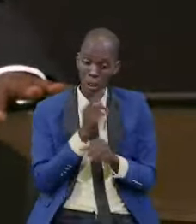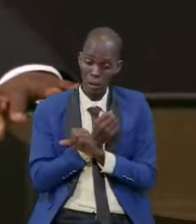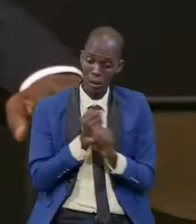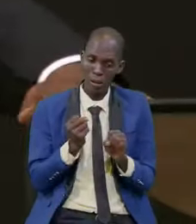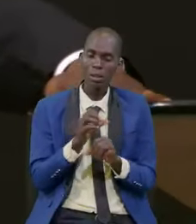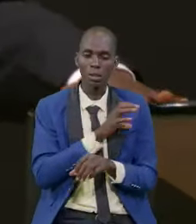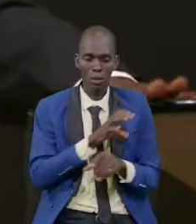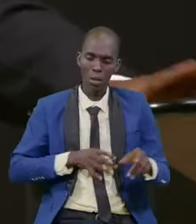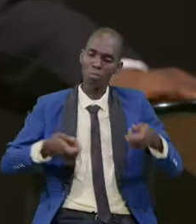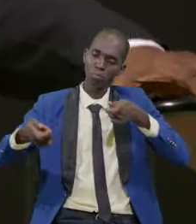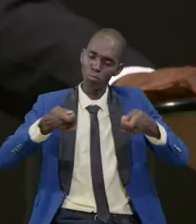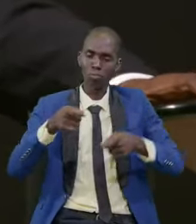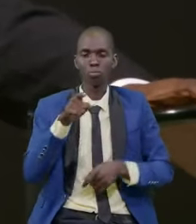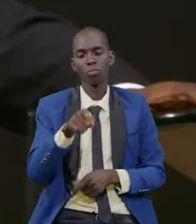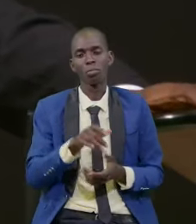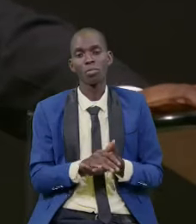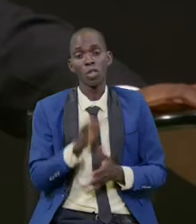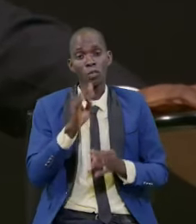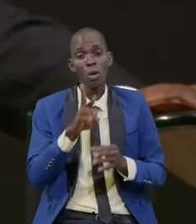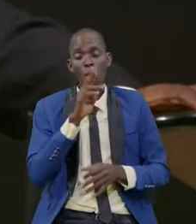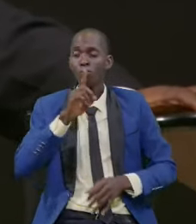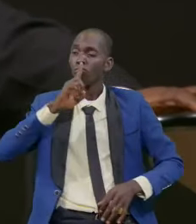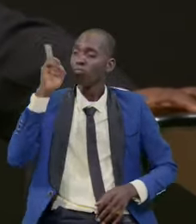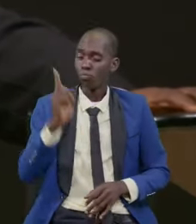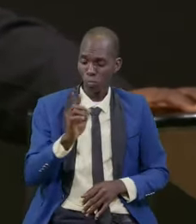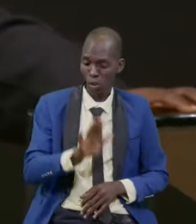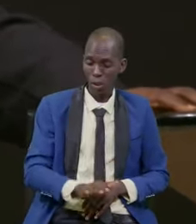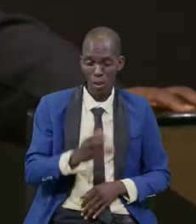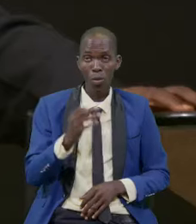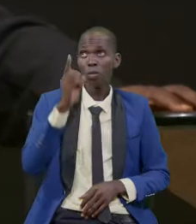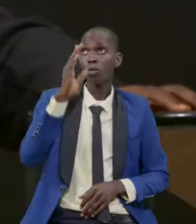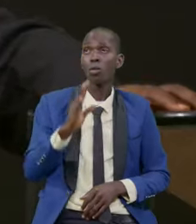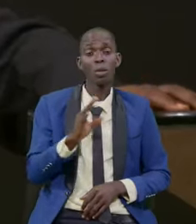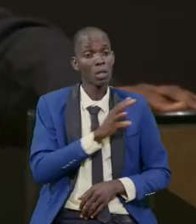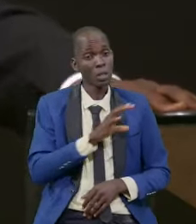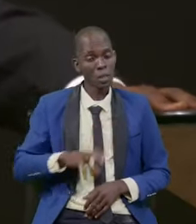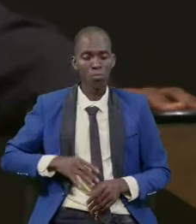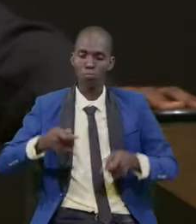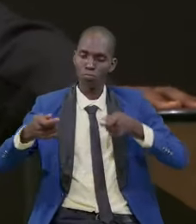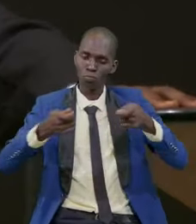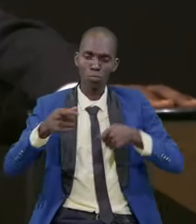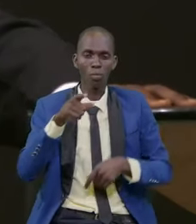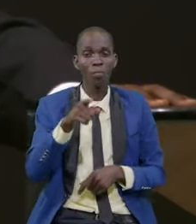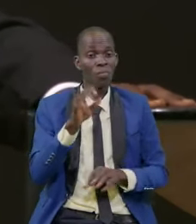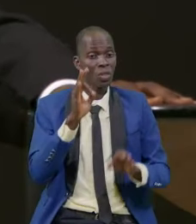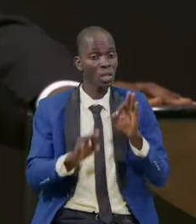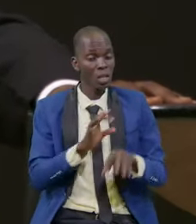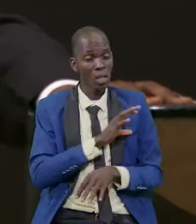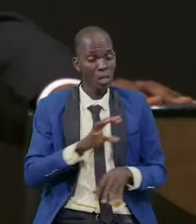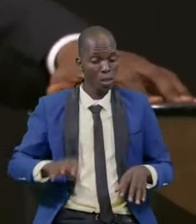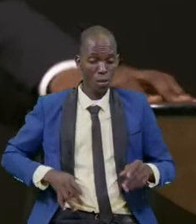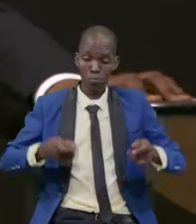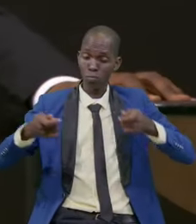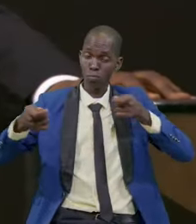you. If you're a real child of God, Christ is Lord over you. If Christ is Lord over